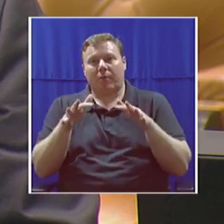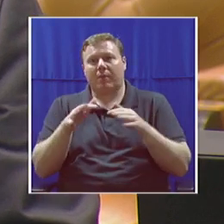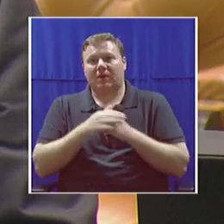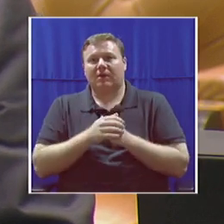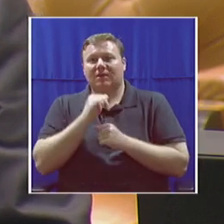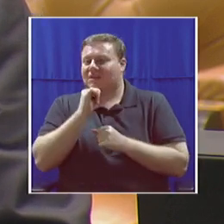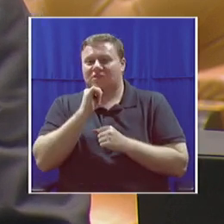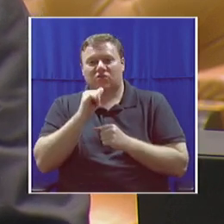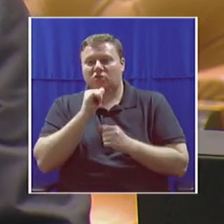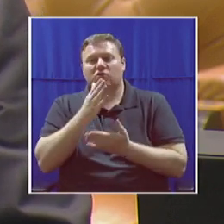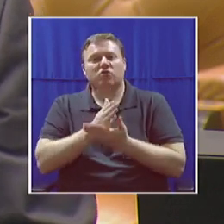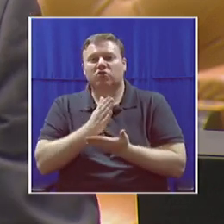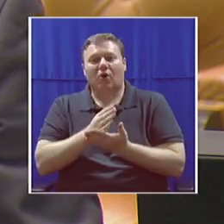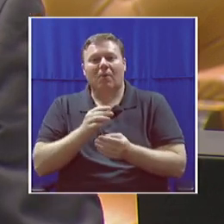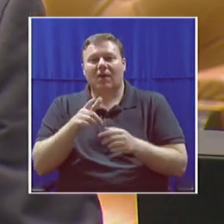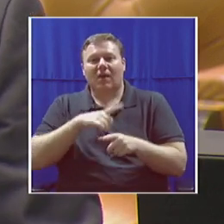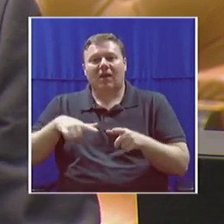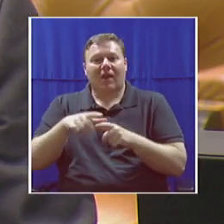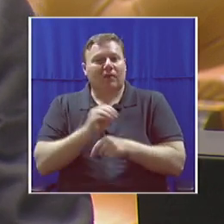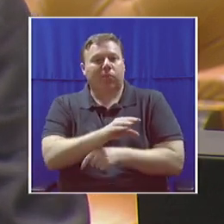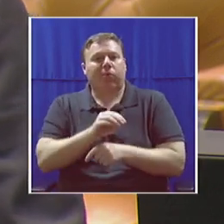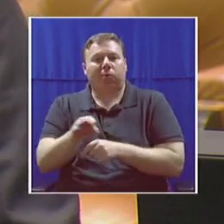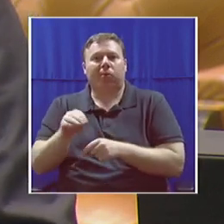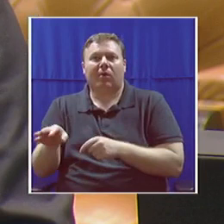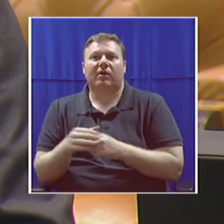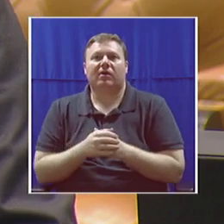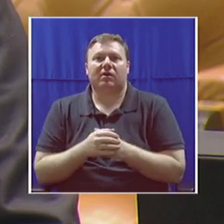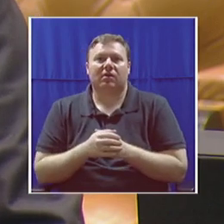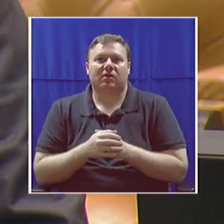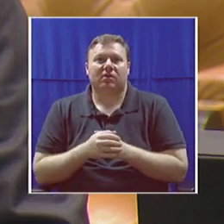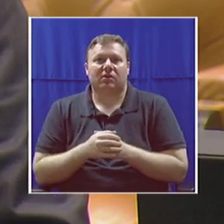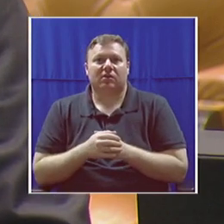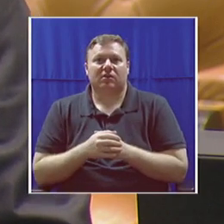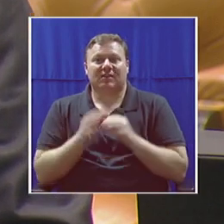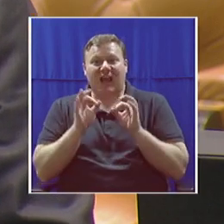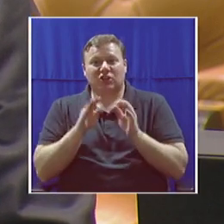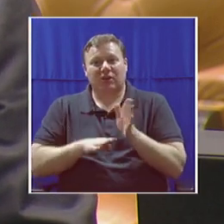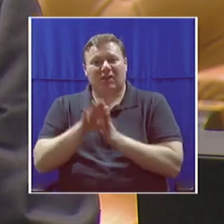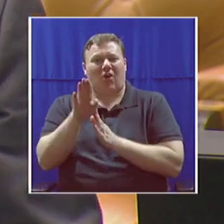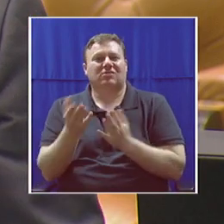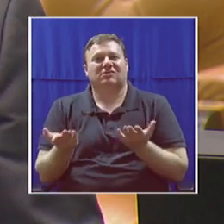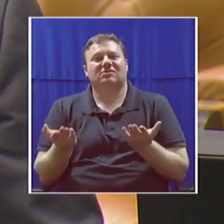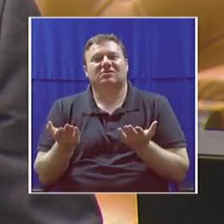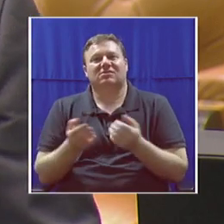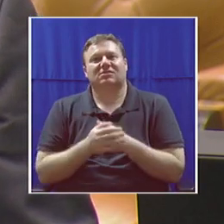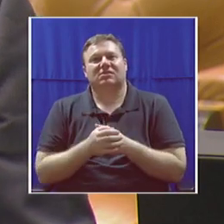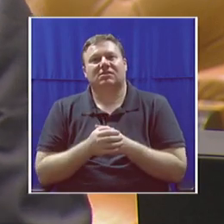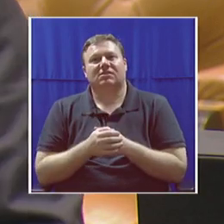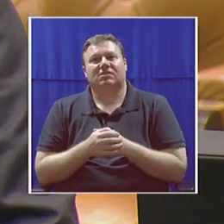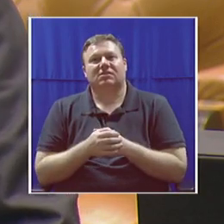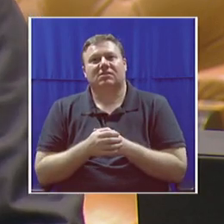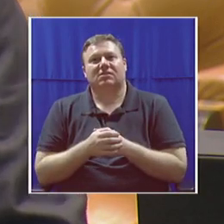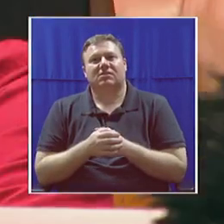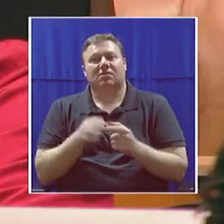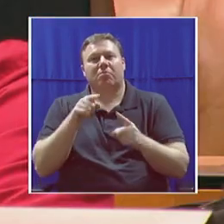distribution of land the redistribution of land in fact it does enhance it the point that The